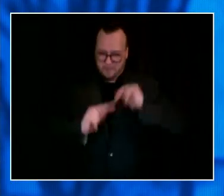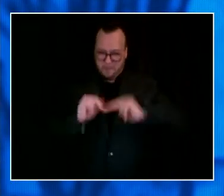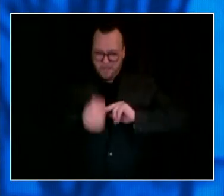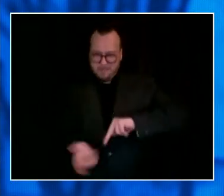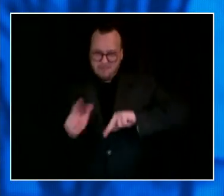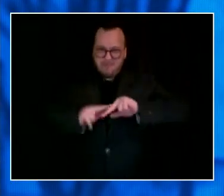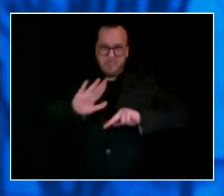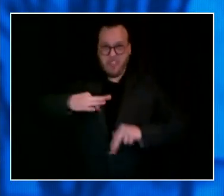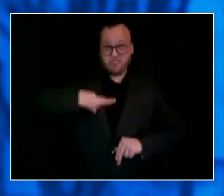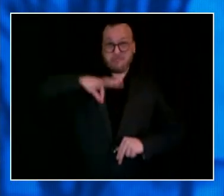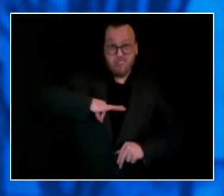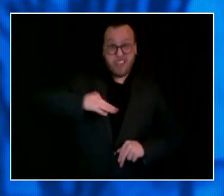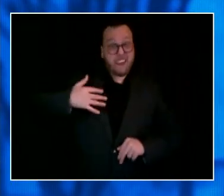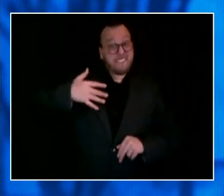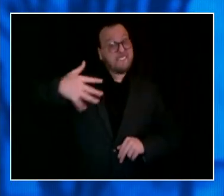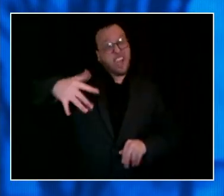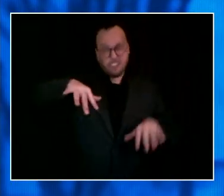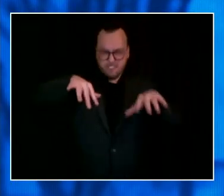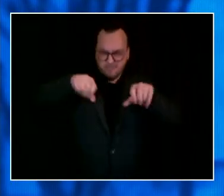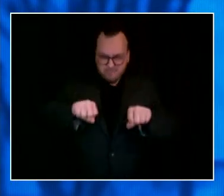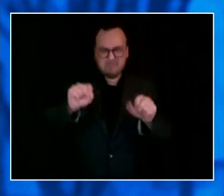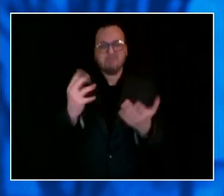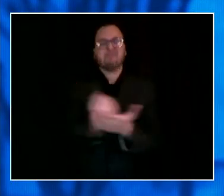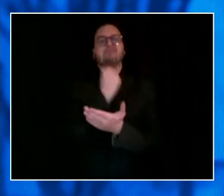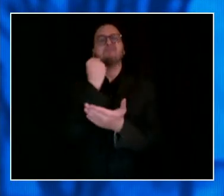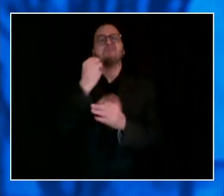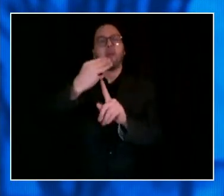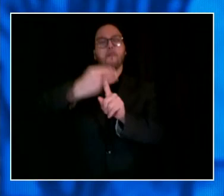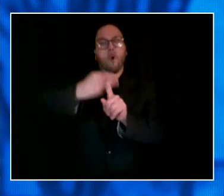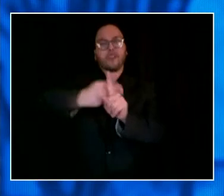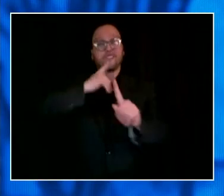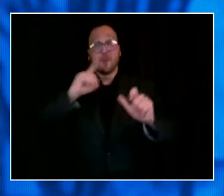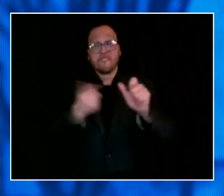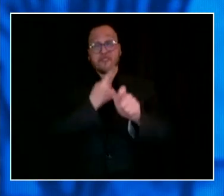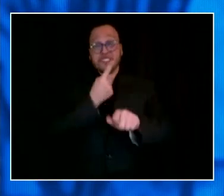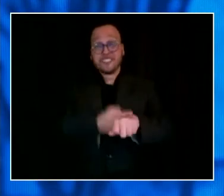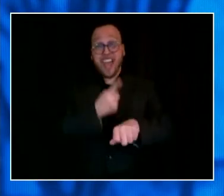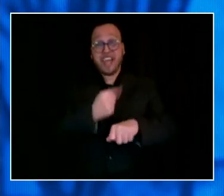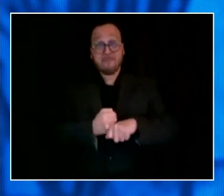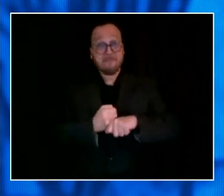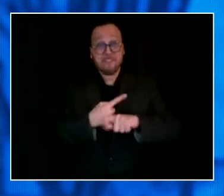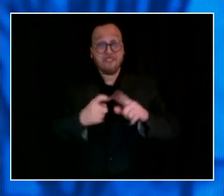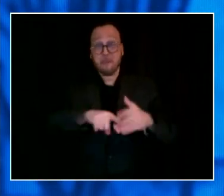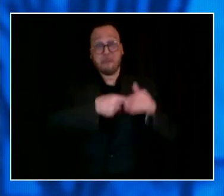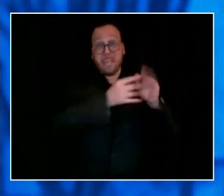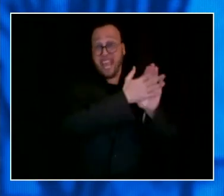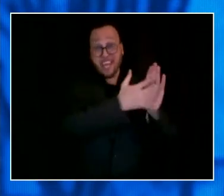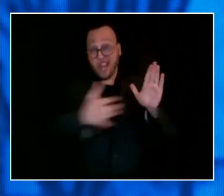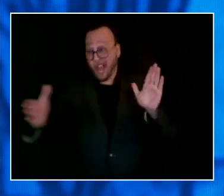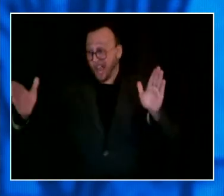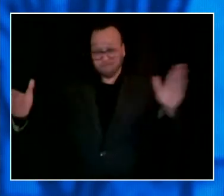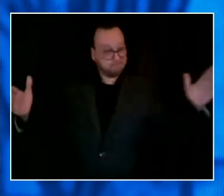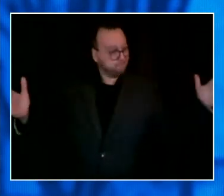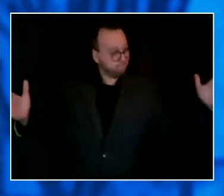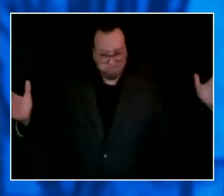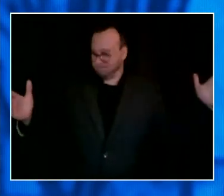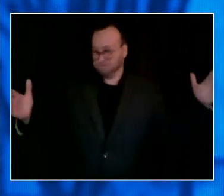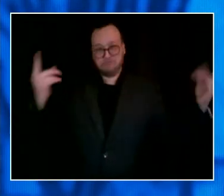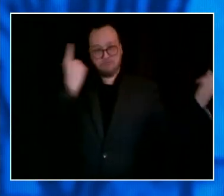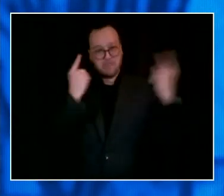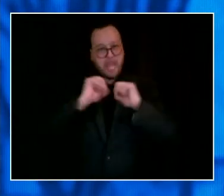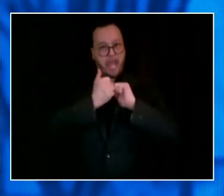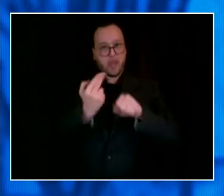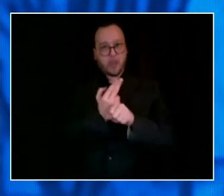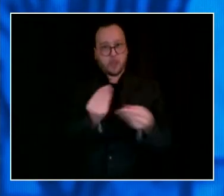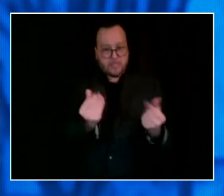eventually secure a mortgage for the first time. From top to bottom, we are rethinking how we use land and how we